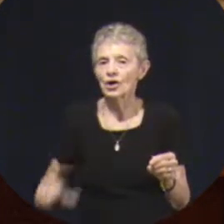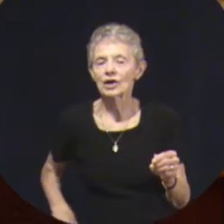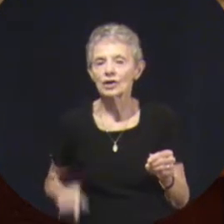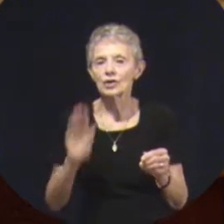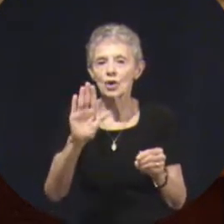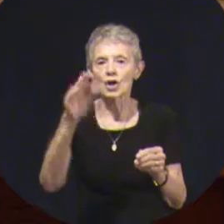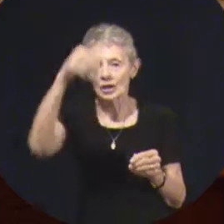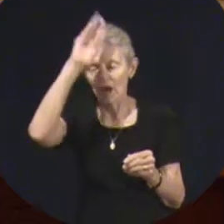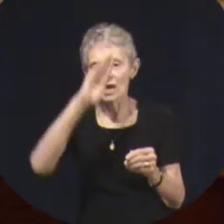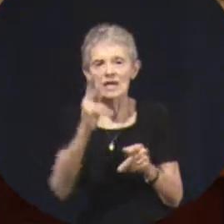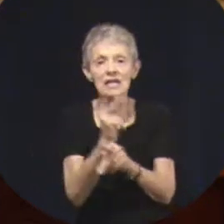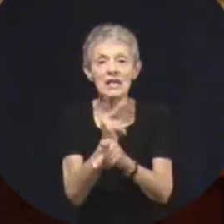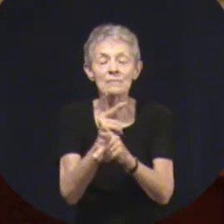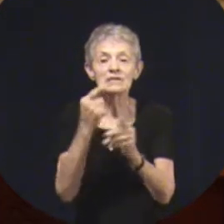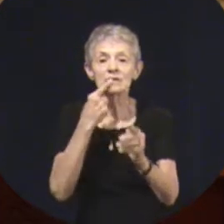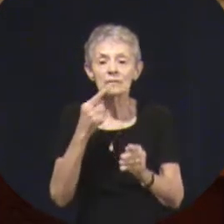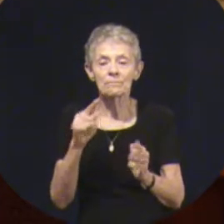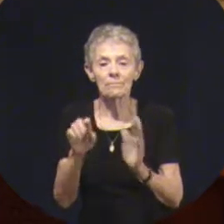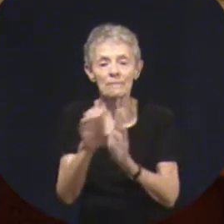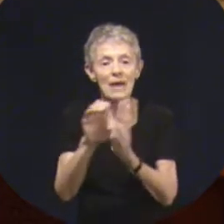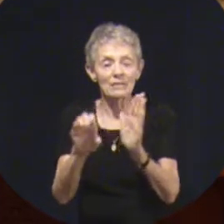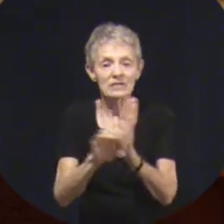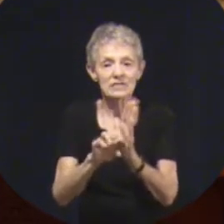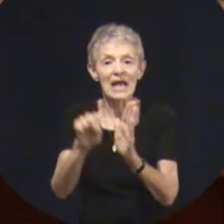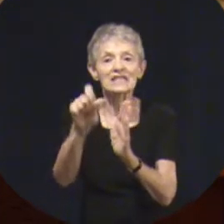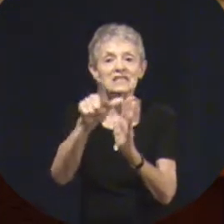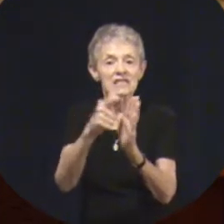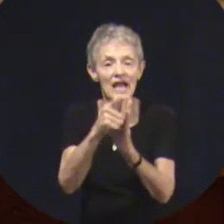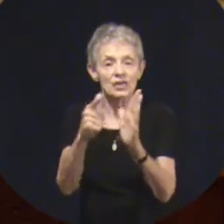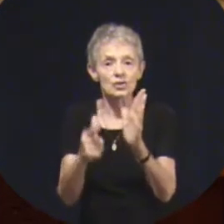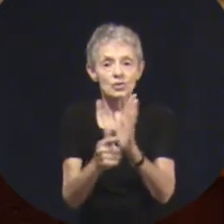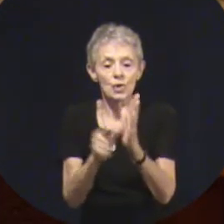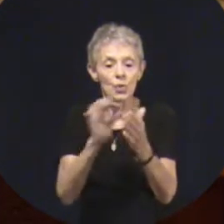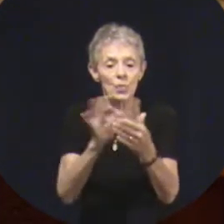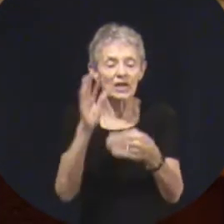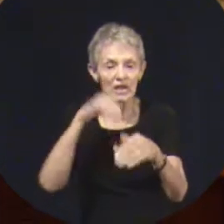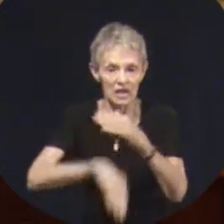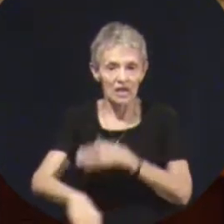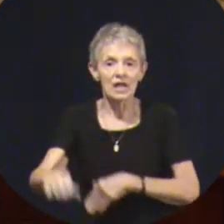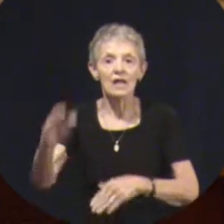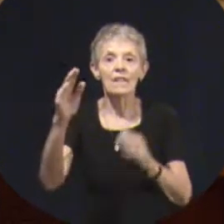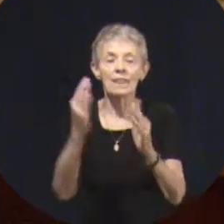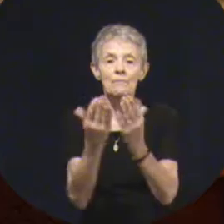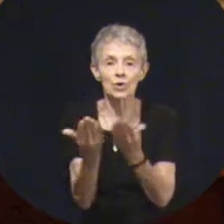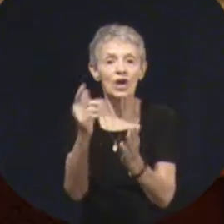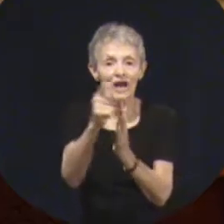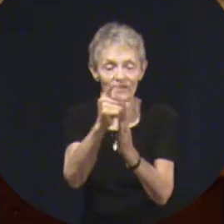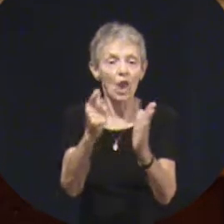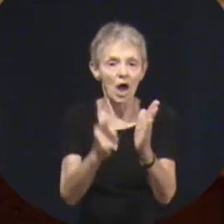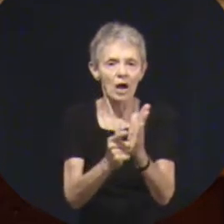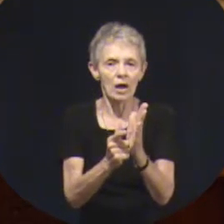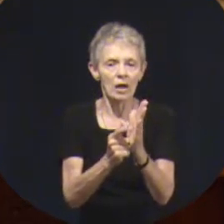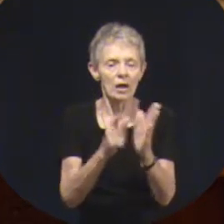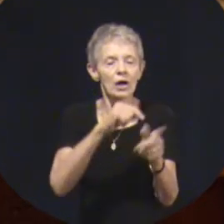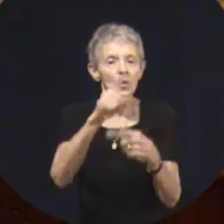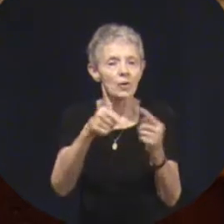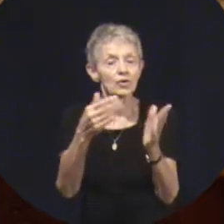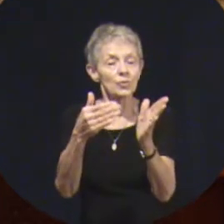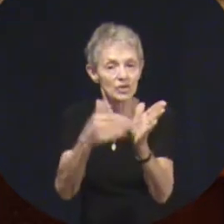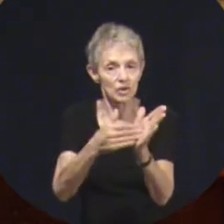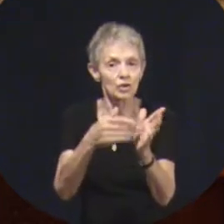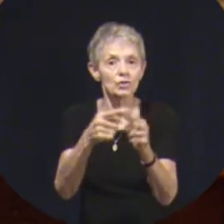his commandments and statutes that are written in this book of the law, when you return